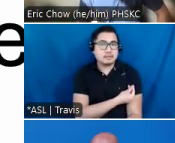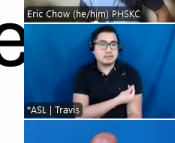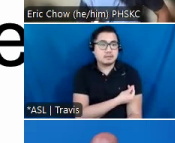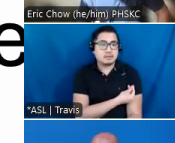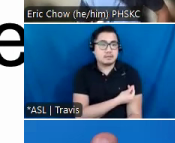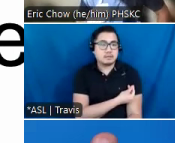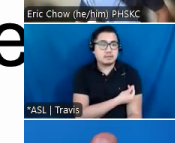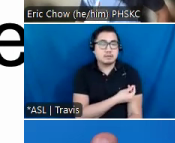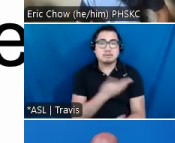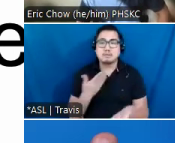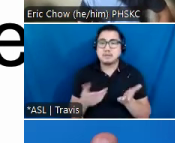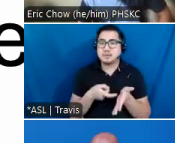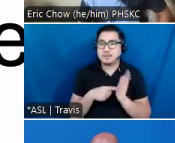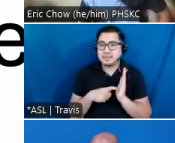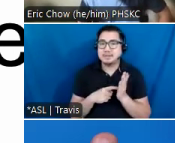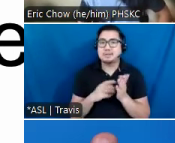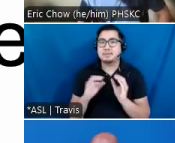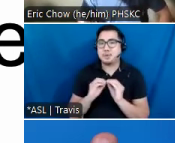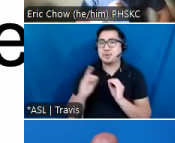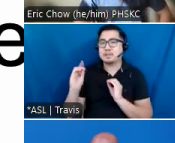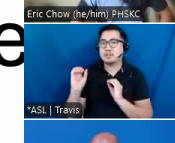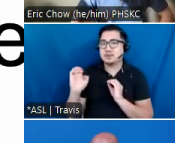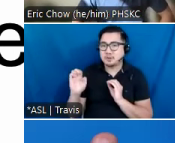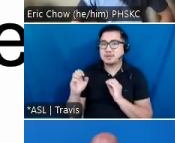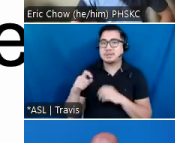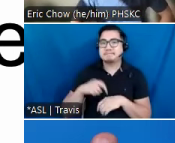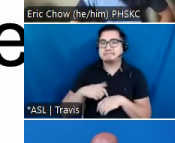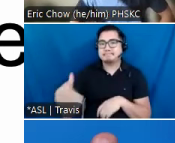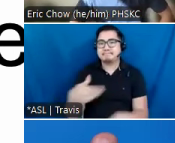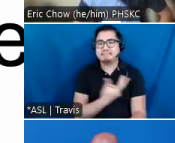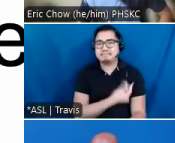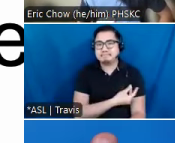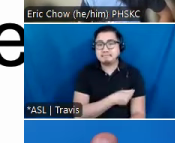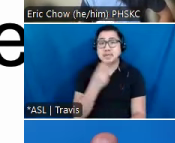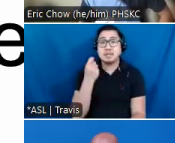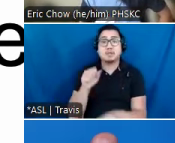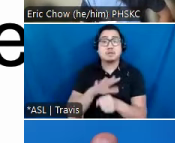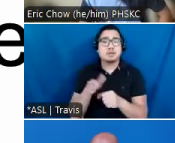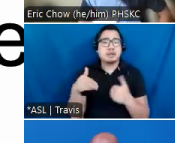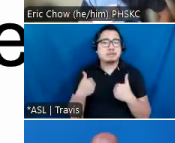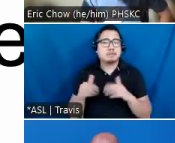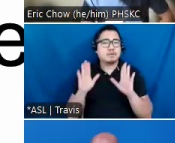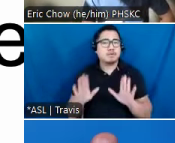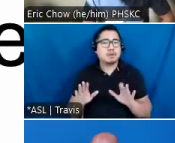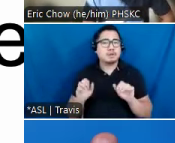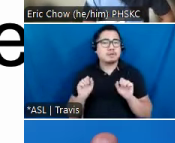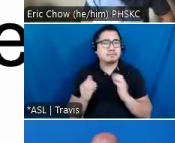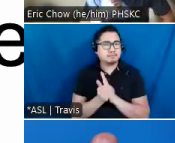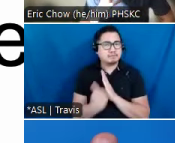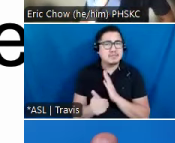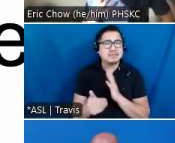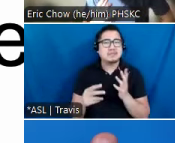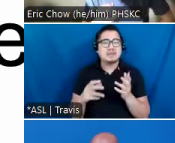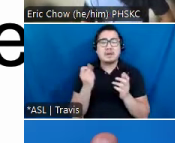may require additional doses over time. As I mentioned before, COVID has this great ability to be able to mutate